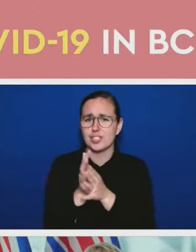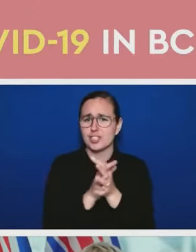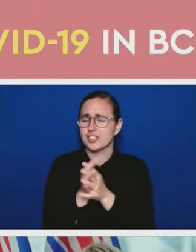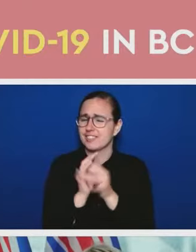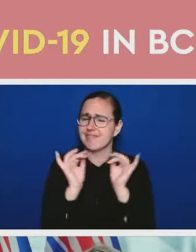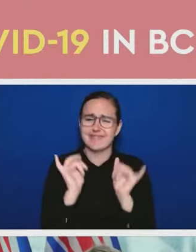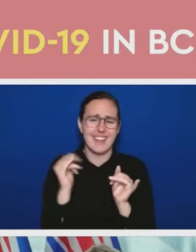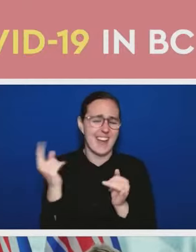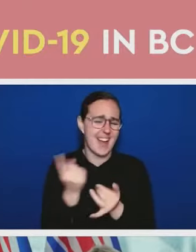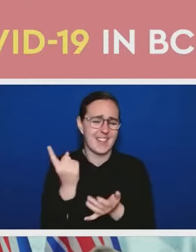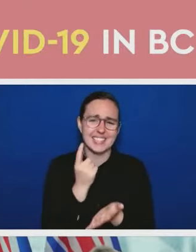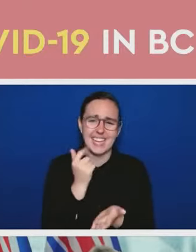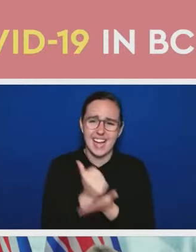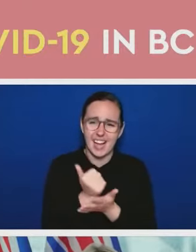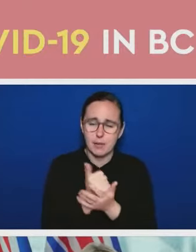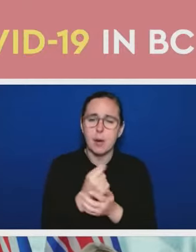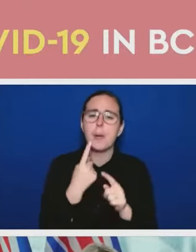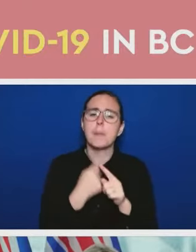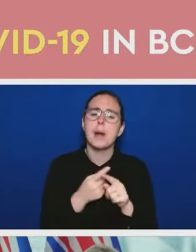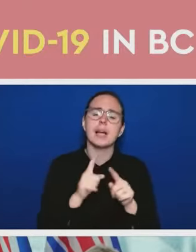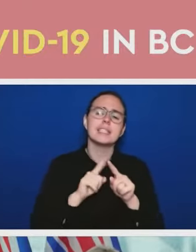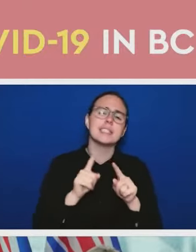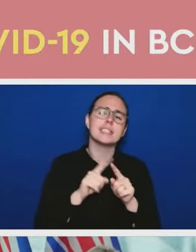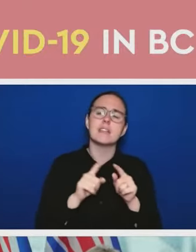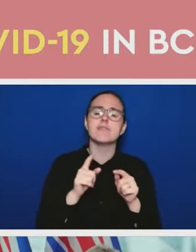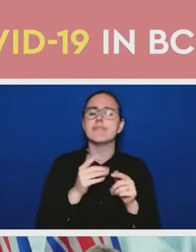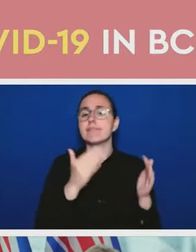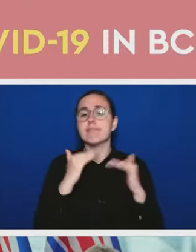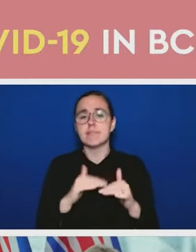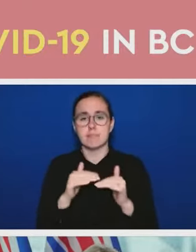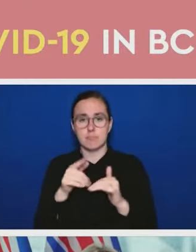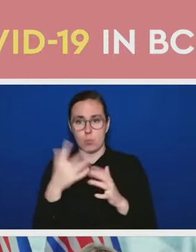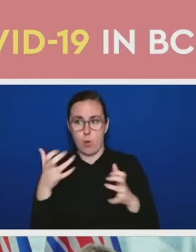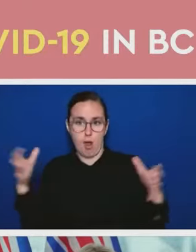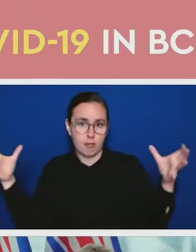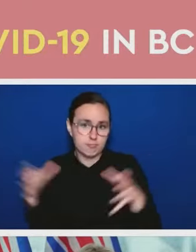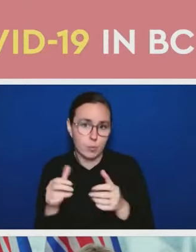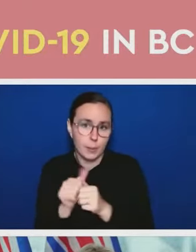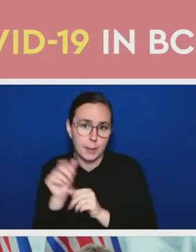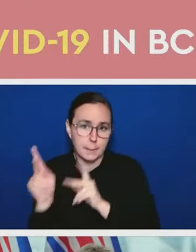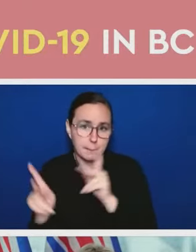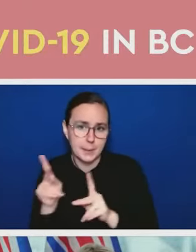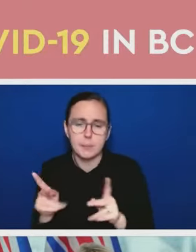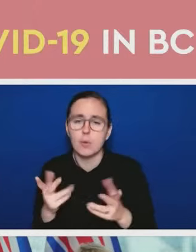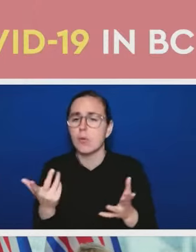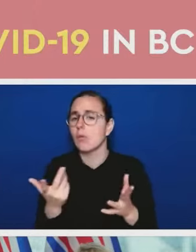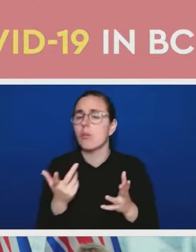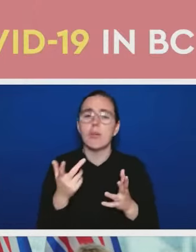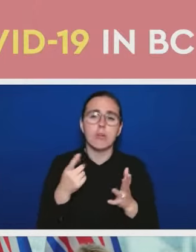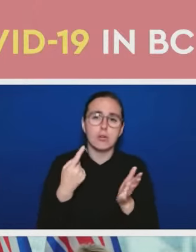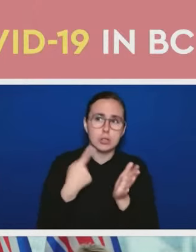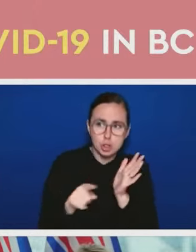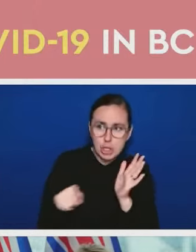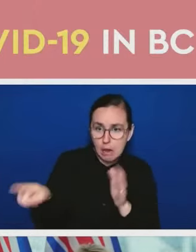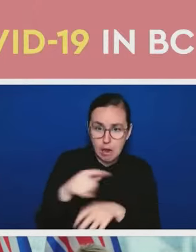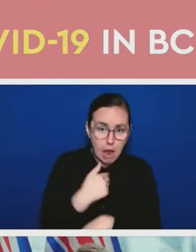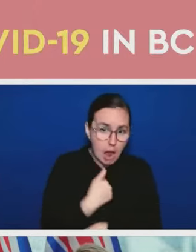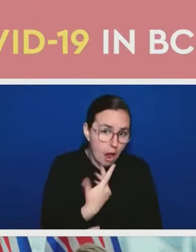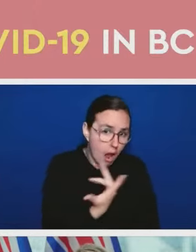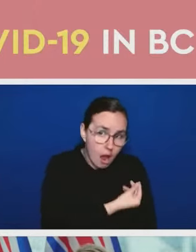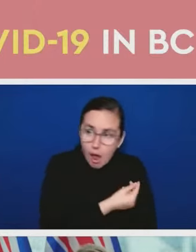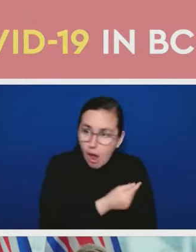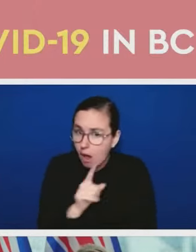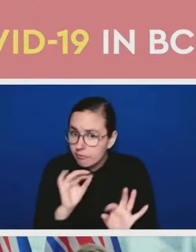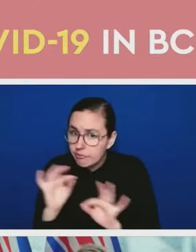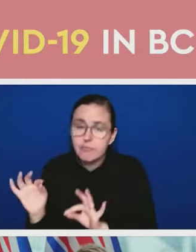that we can do depending on how we're feeling, depending on our vaccination status, who we're going to be with. We can keep our groups smaller.